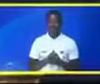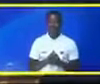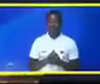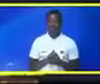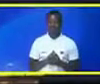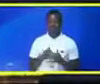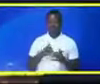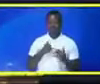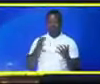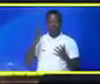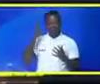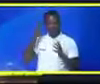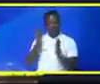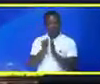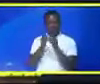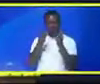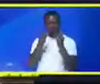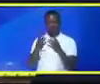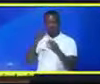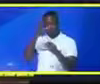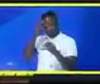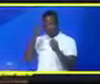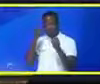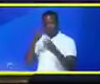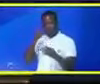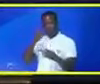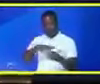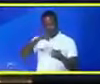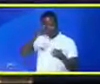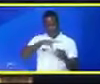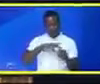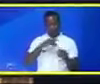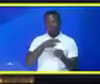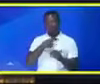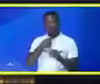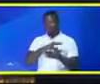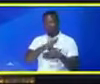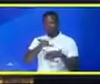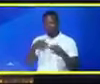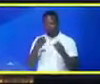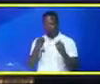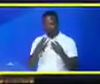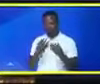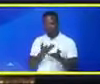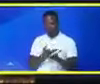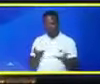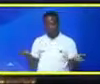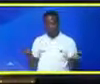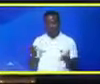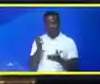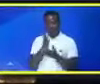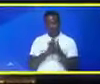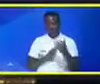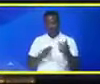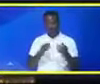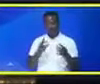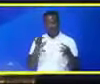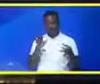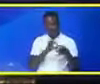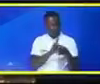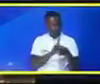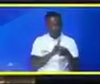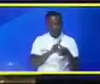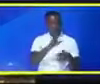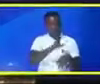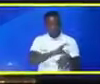I'm aware that there are many men and women of God in this place, those connected directly to this